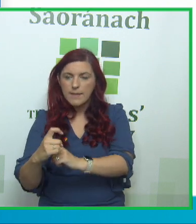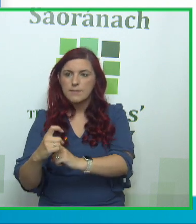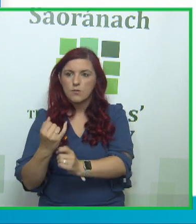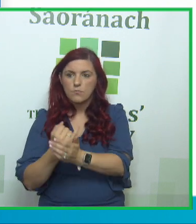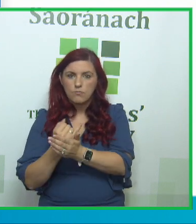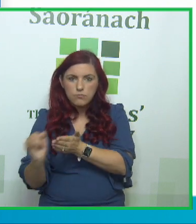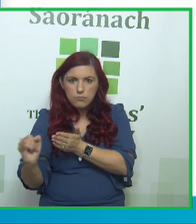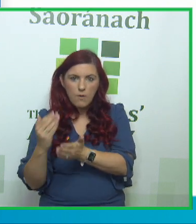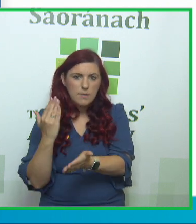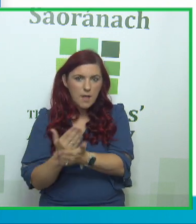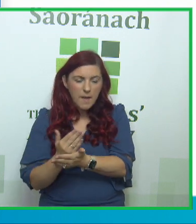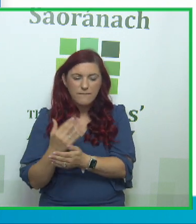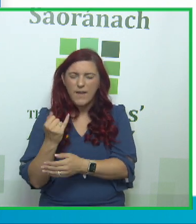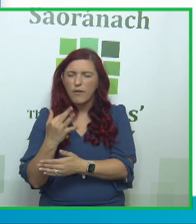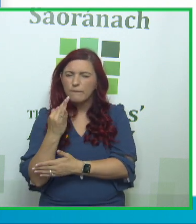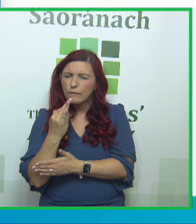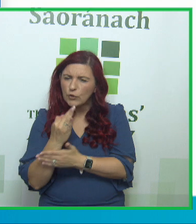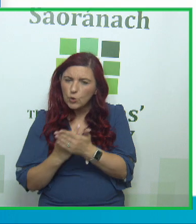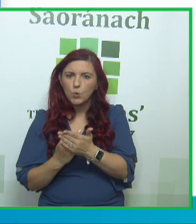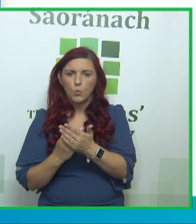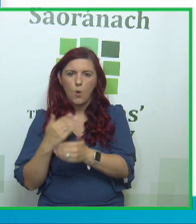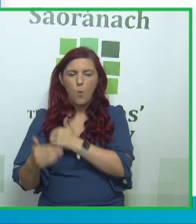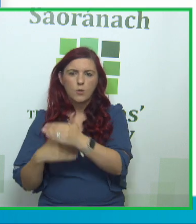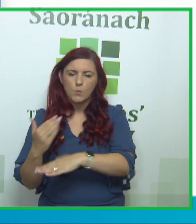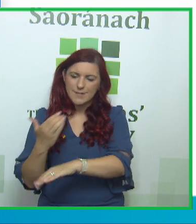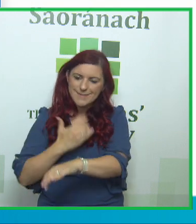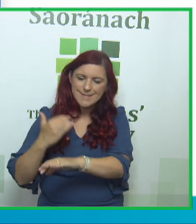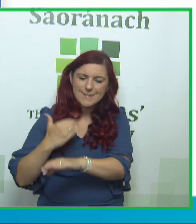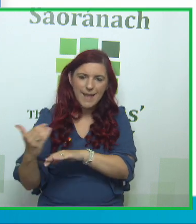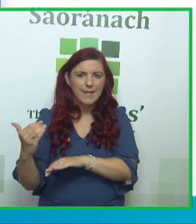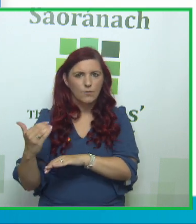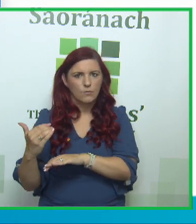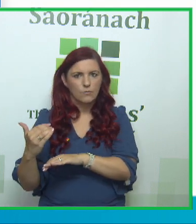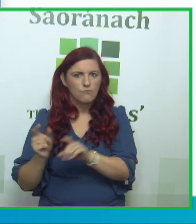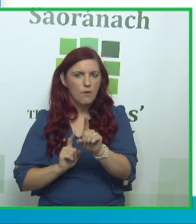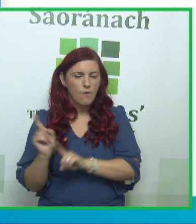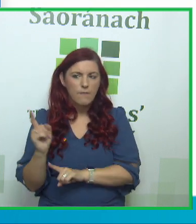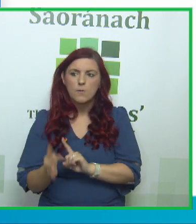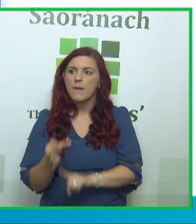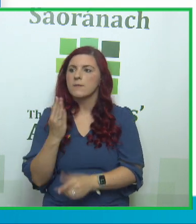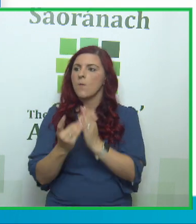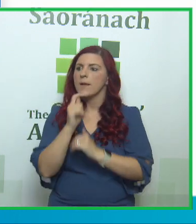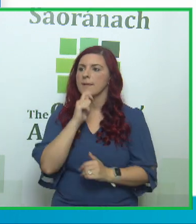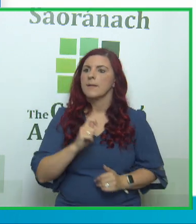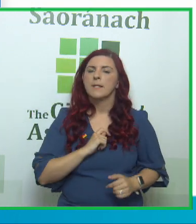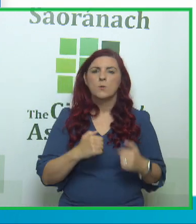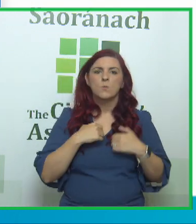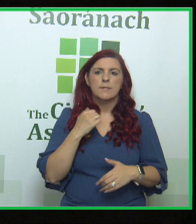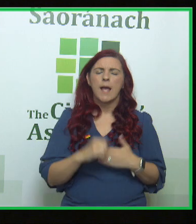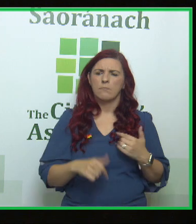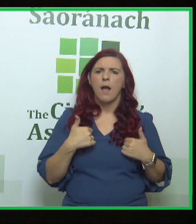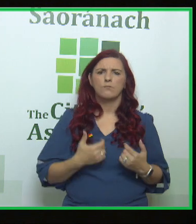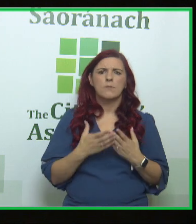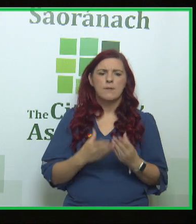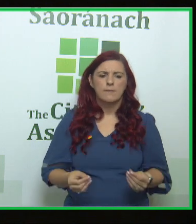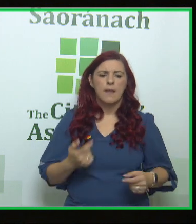people go on to sustain recovery. And what I mean by that is if I come back in, someone tells me today they've resolved it, if I